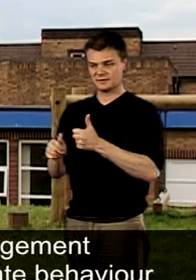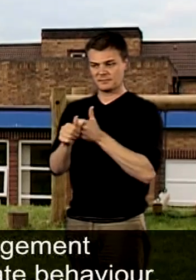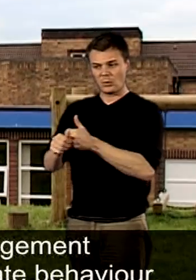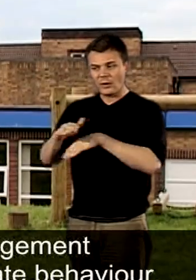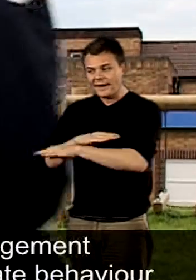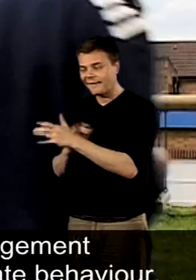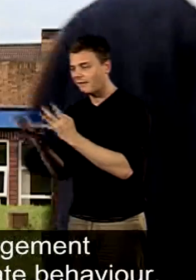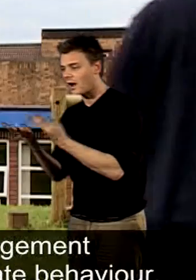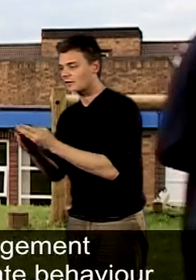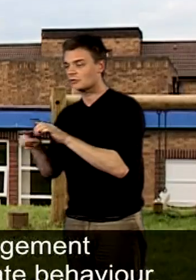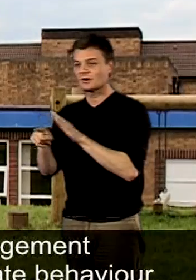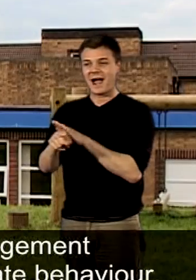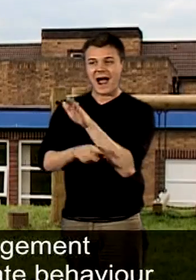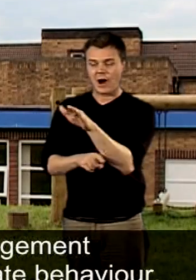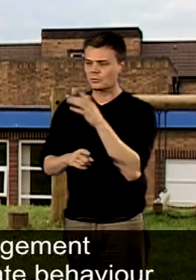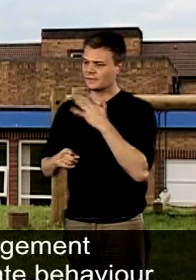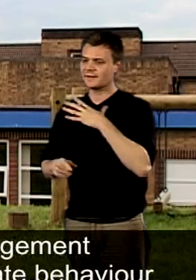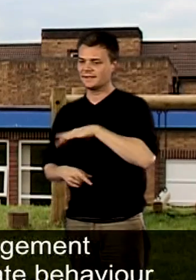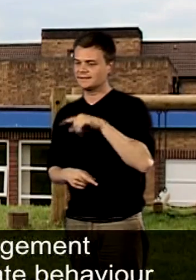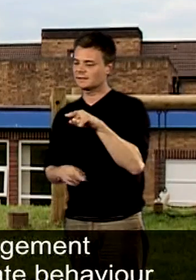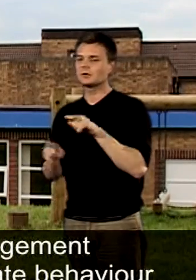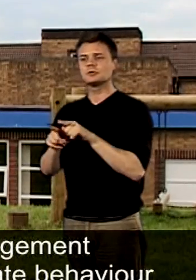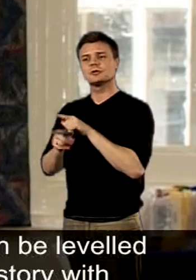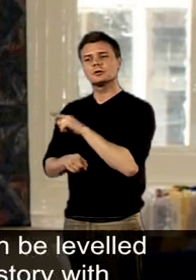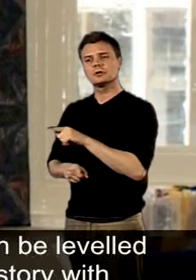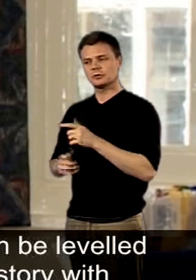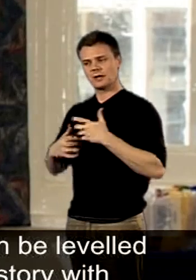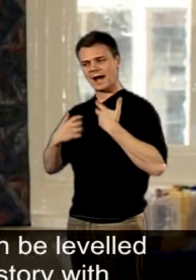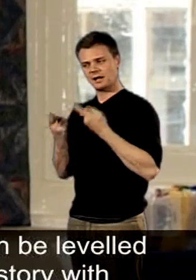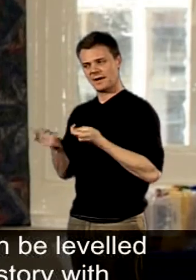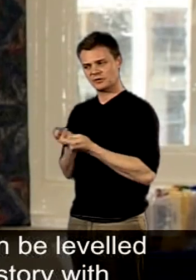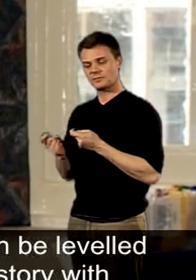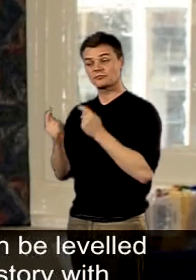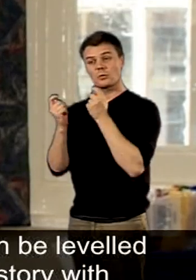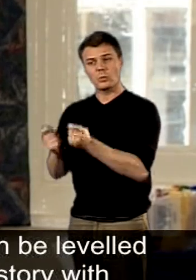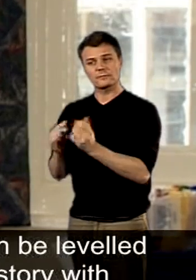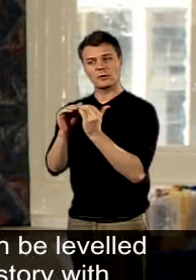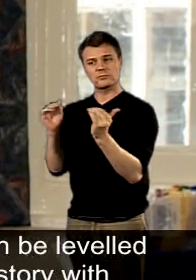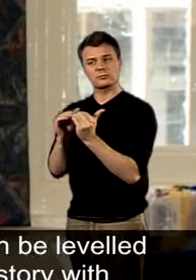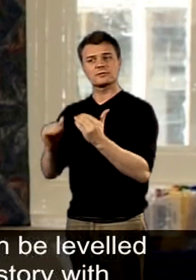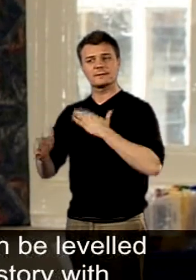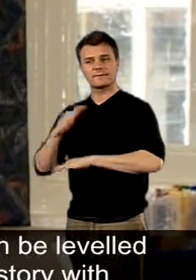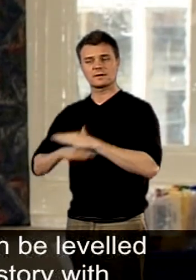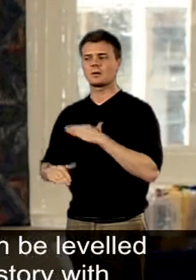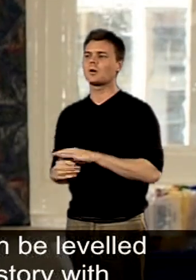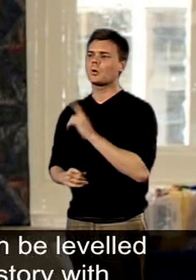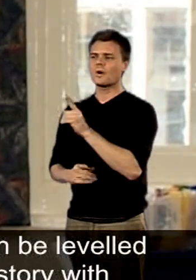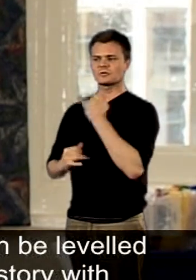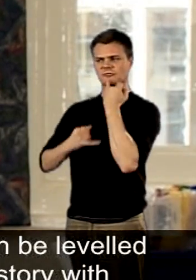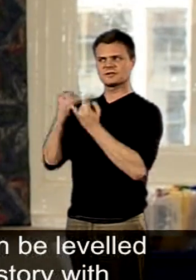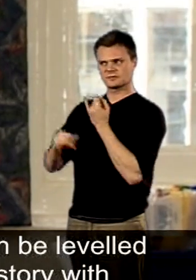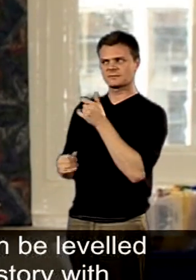anger management sessions and rewards for appropriate behaviour. One of the criticisms I think that can be levelled at schools is that